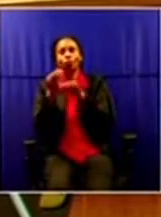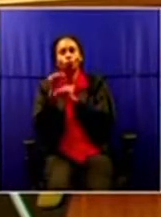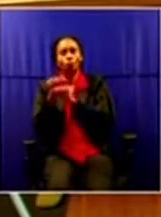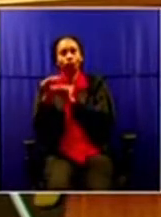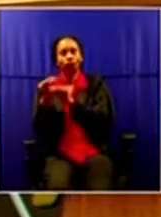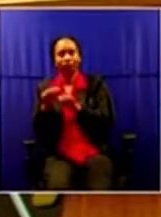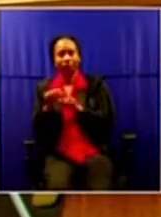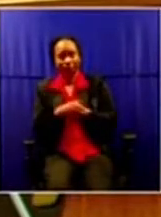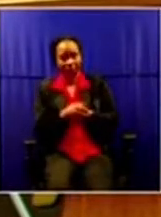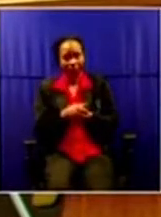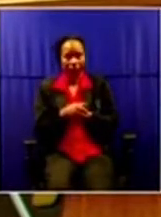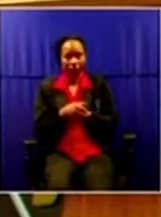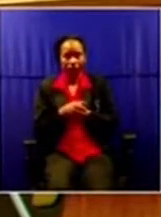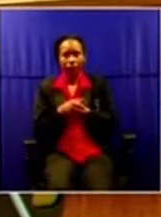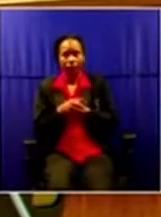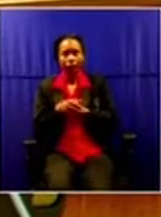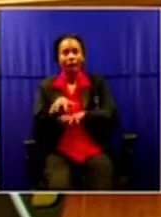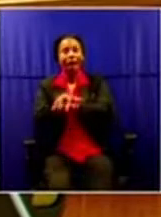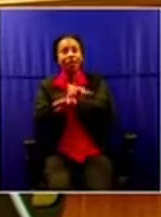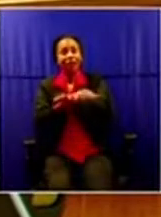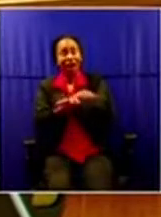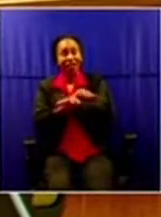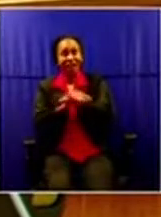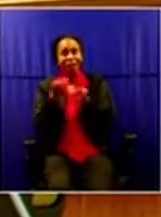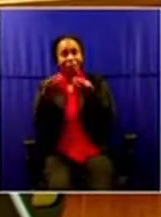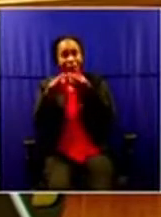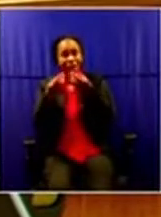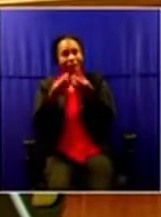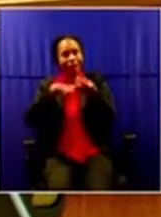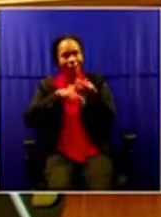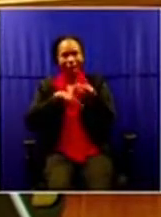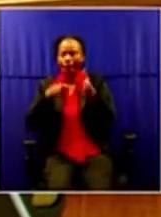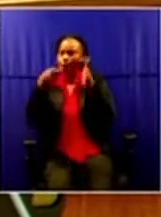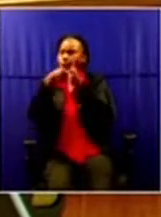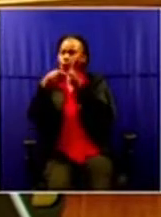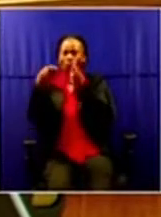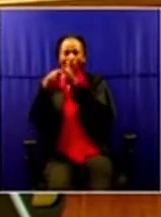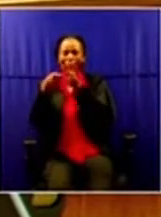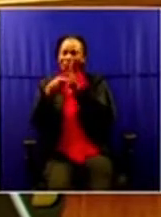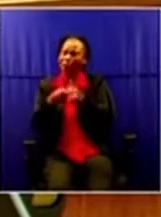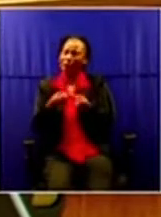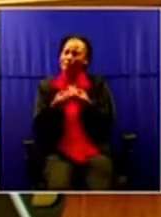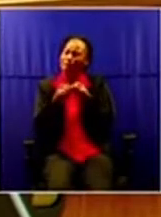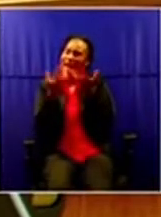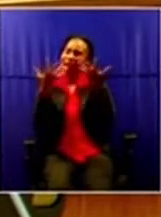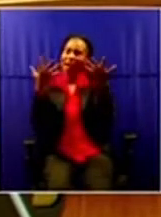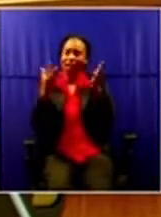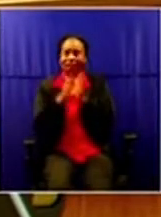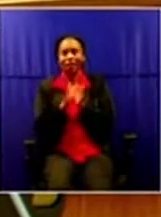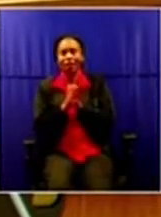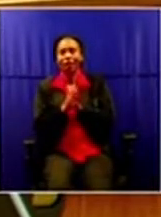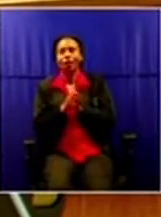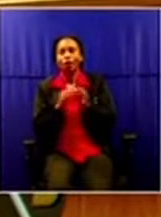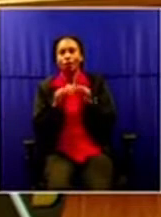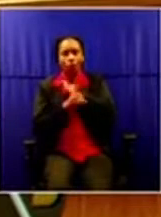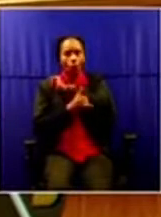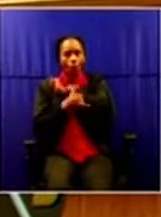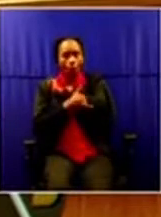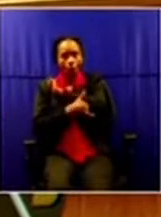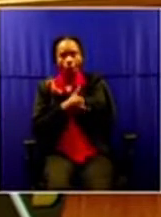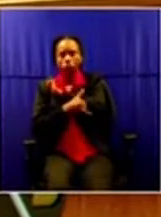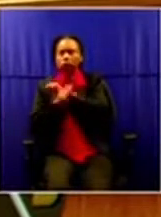Our agricultural products are sought in many parts of the world. The investment we are making